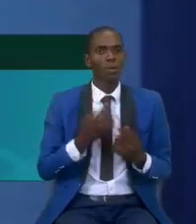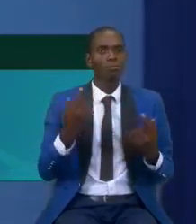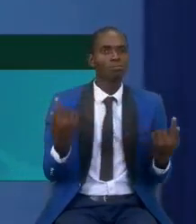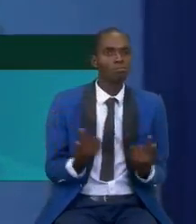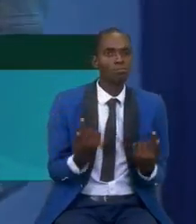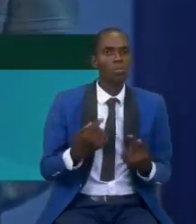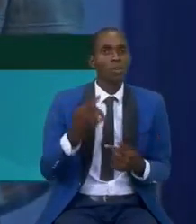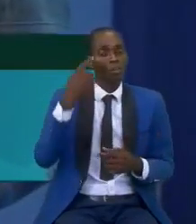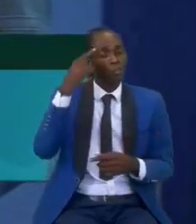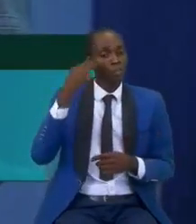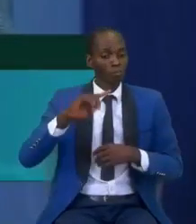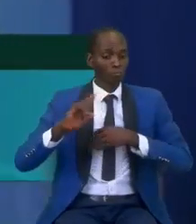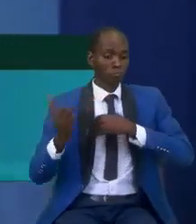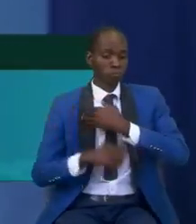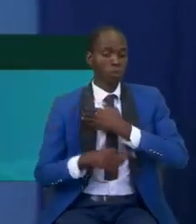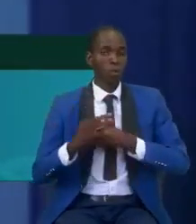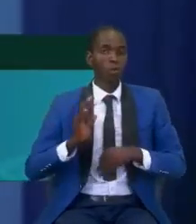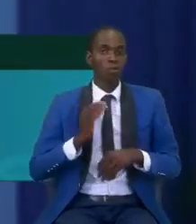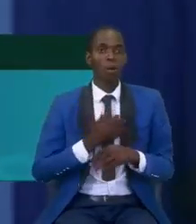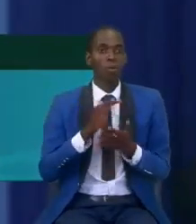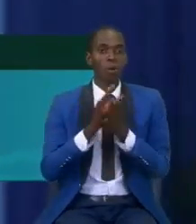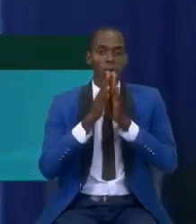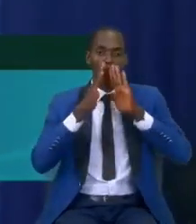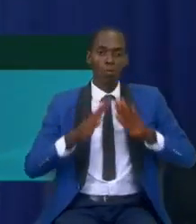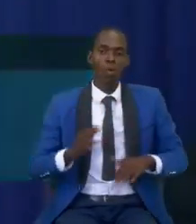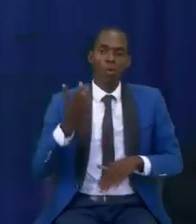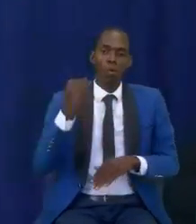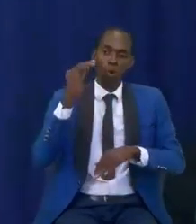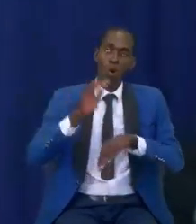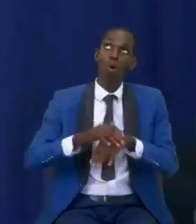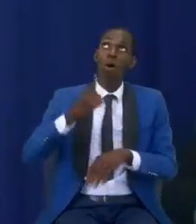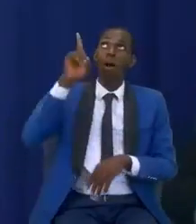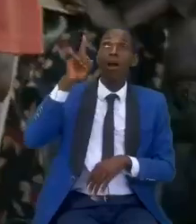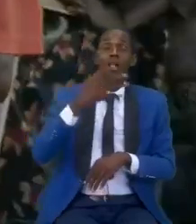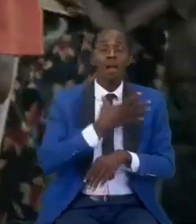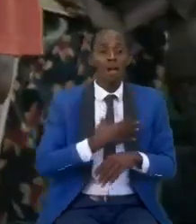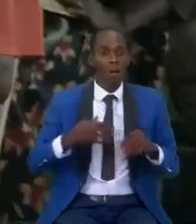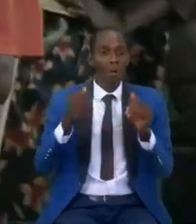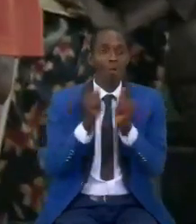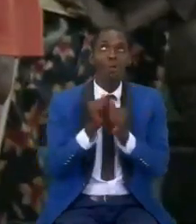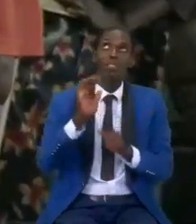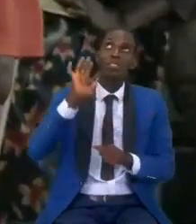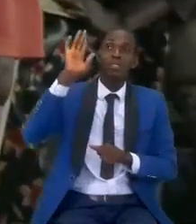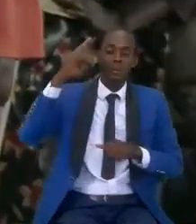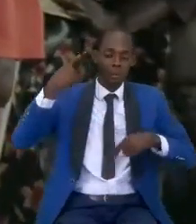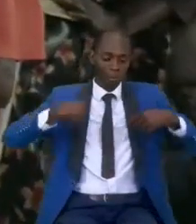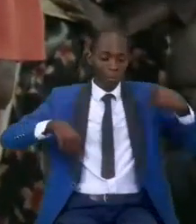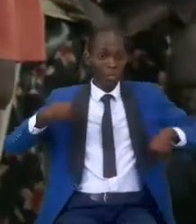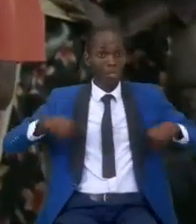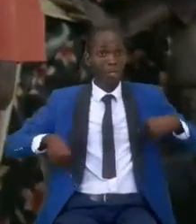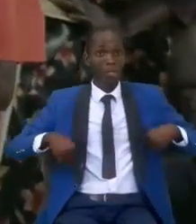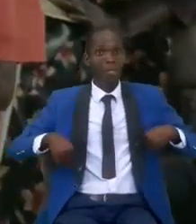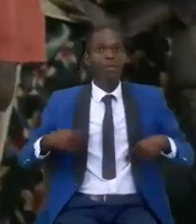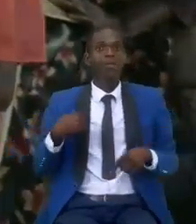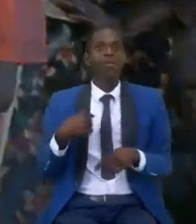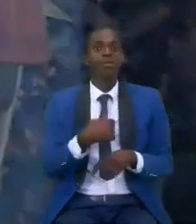and with his stripes we're healed. We are healed. We are healed.